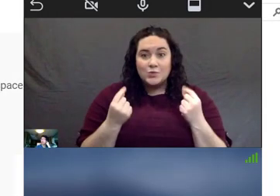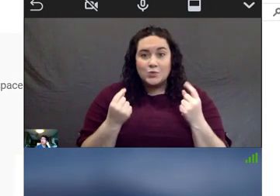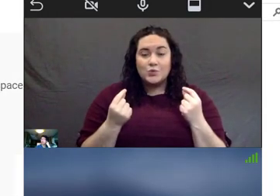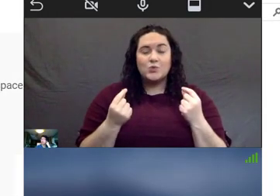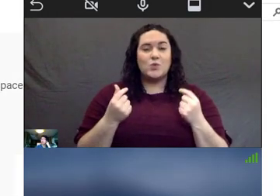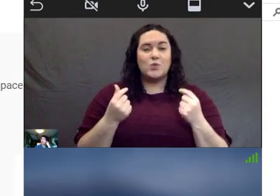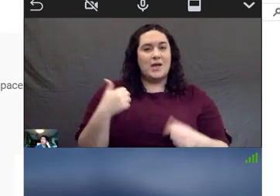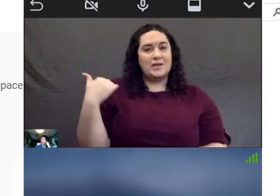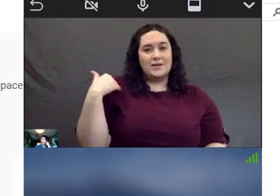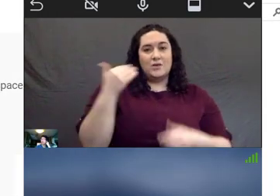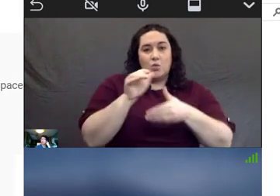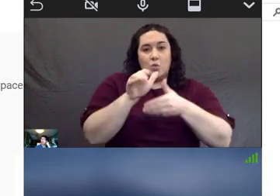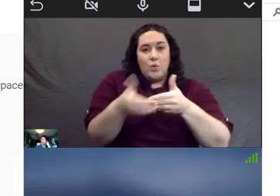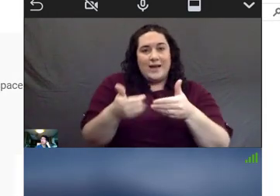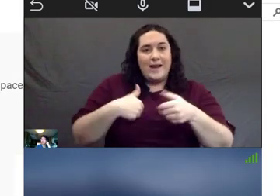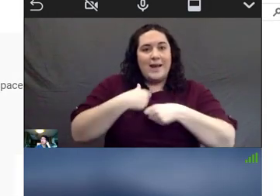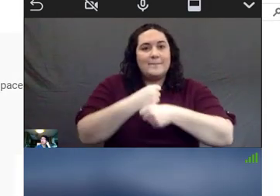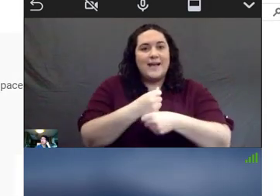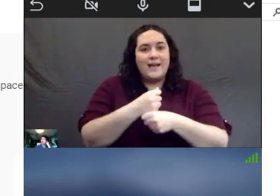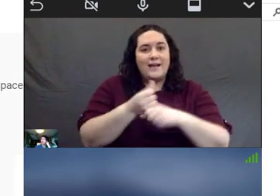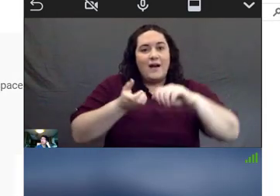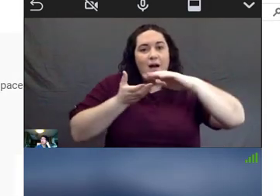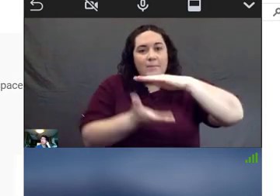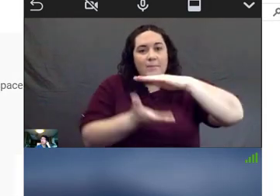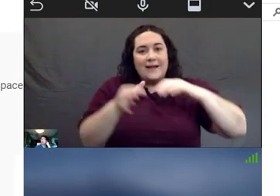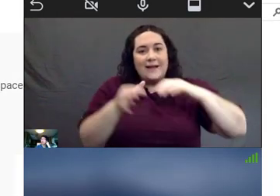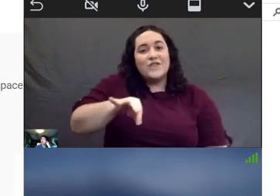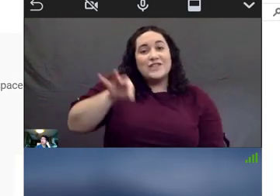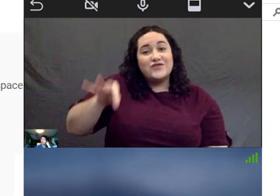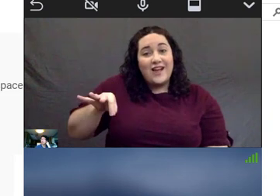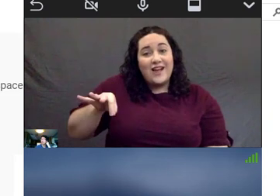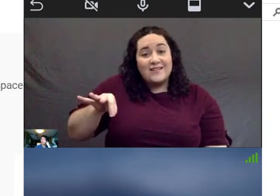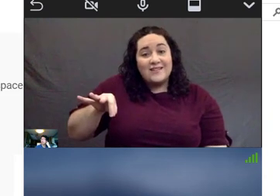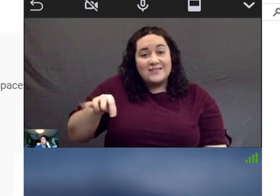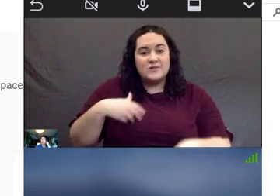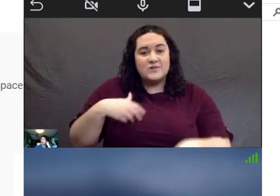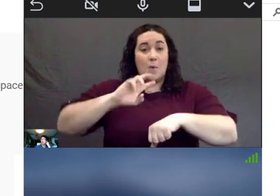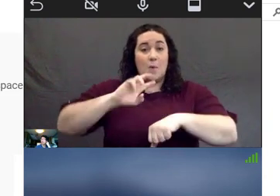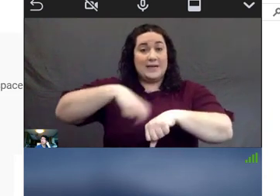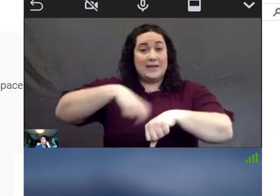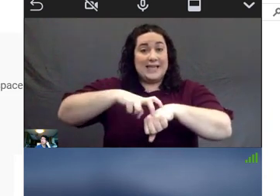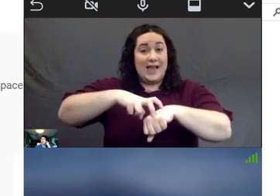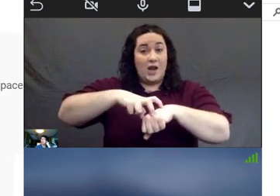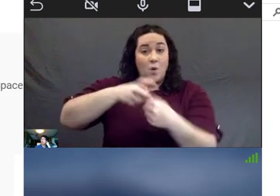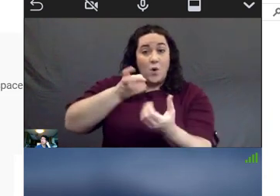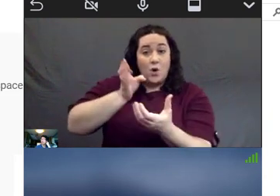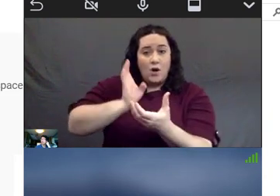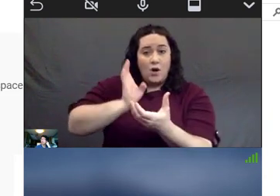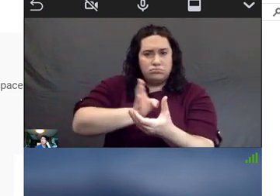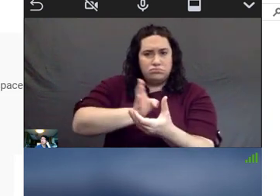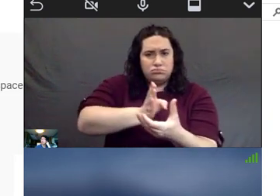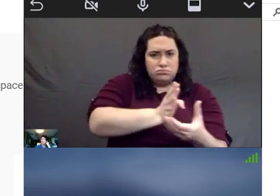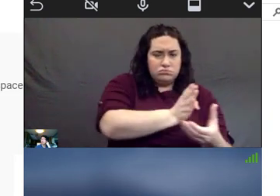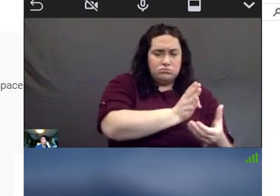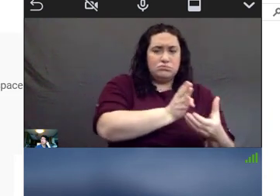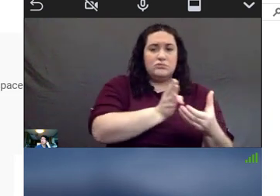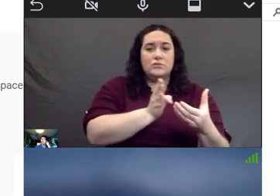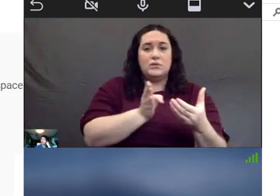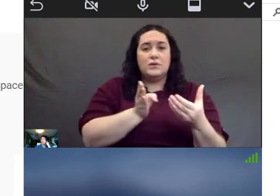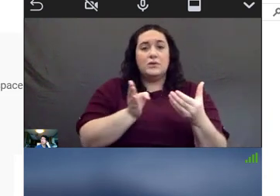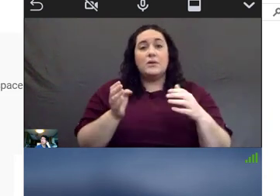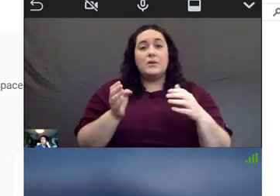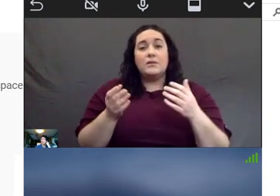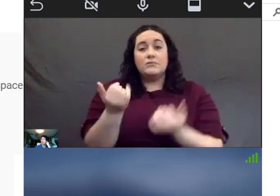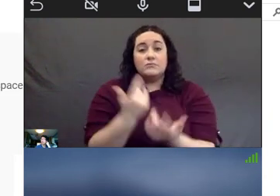take potatoes, you cut them into wedges, you boil them for maybe 8 to 10 minutes, and then you bake them in oil. It's delicious. They're